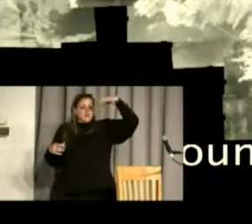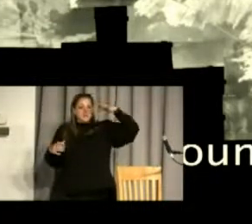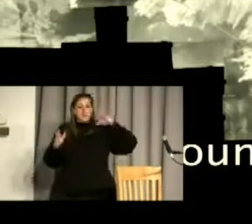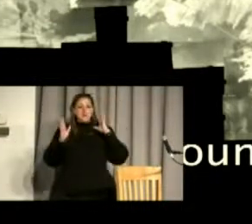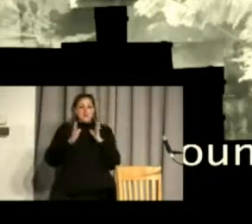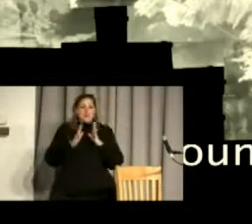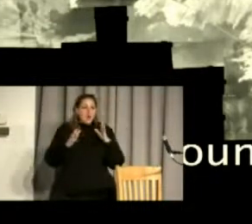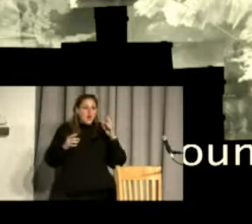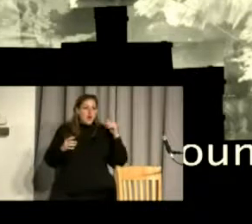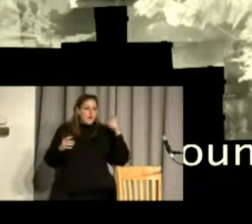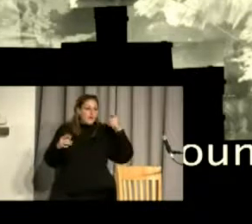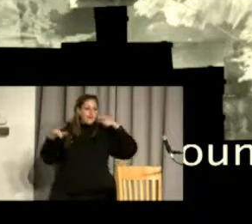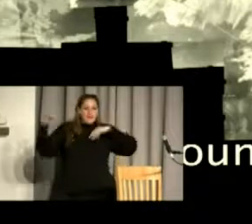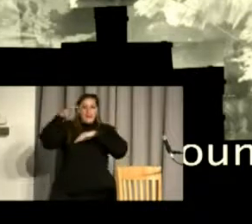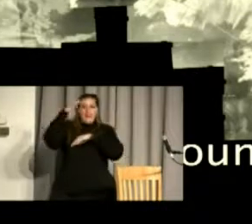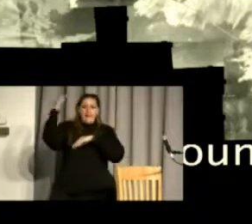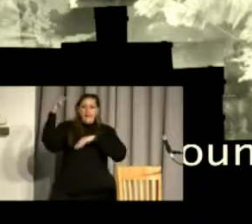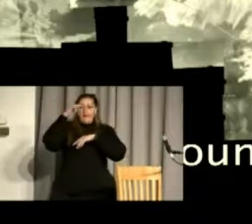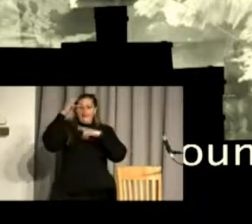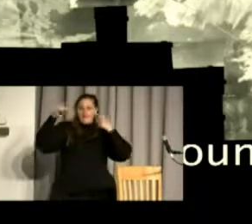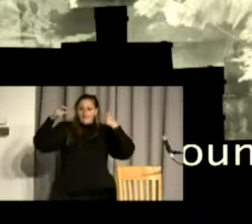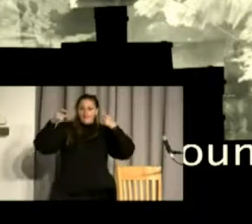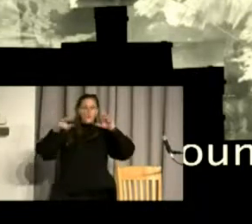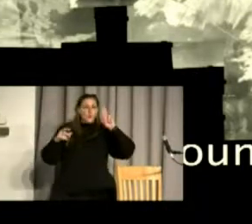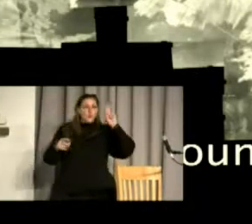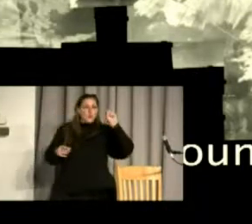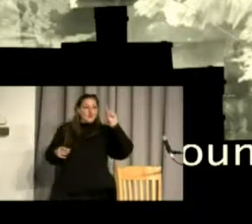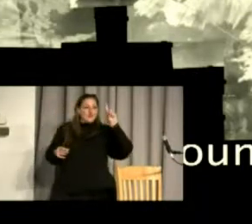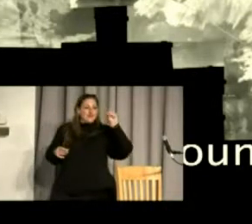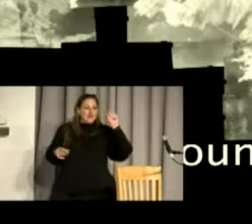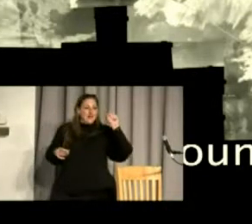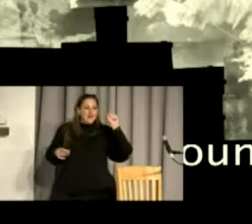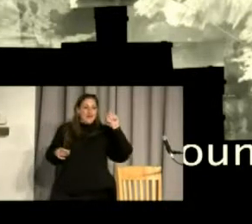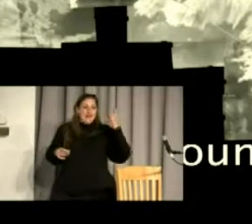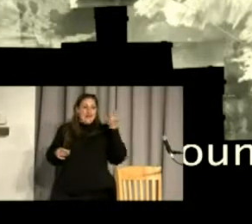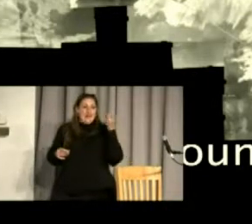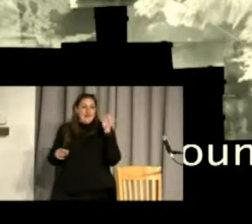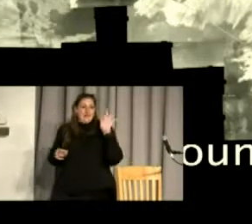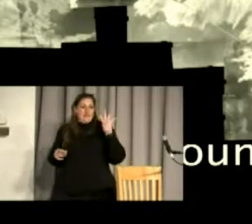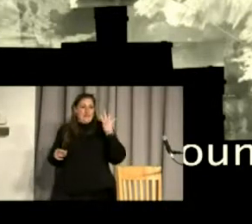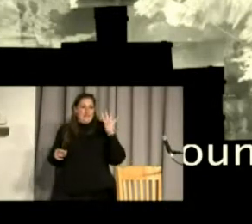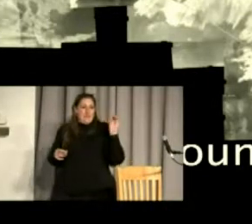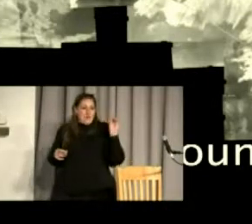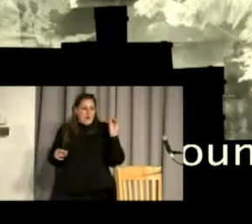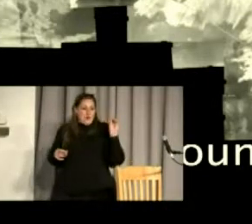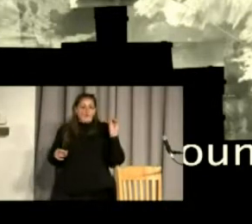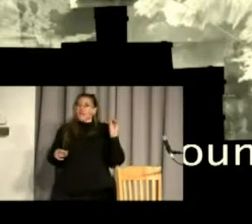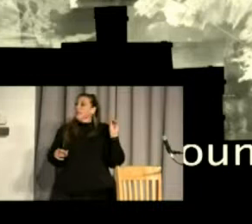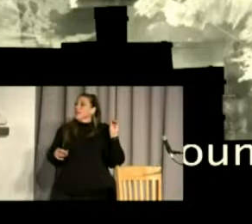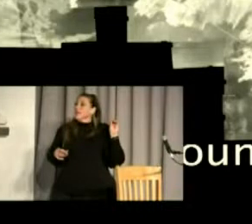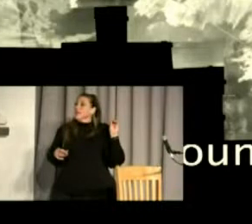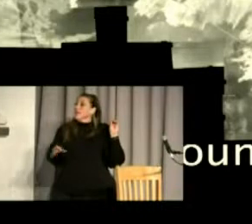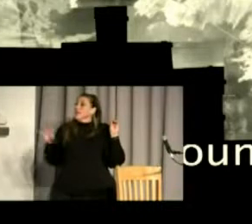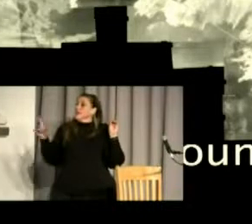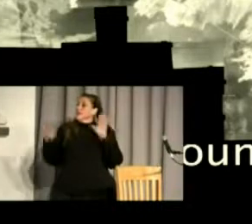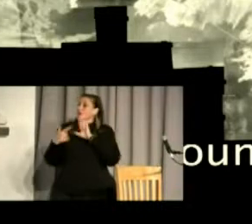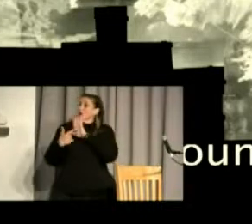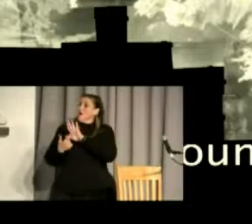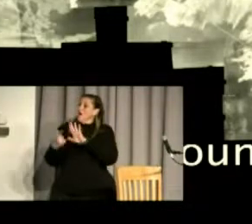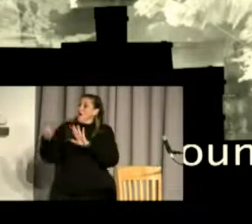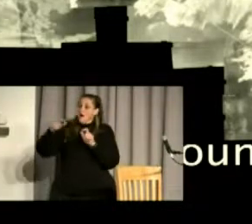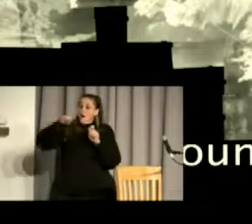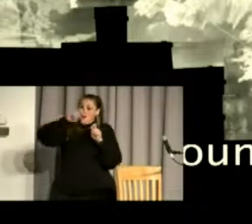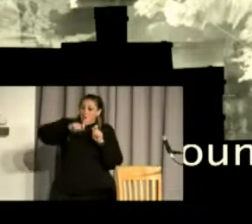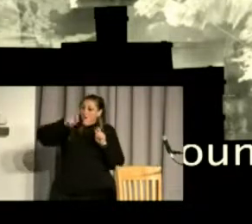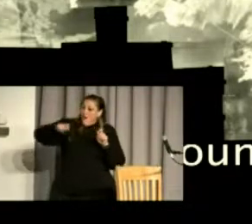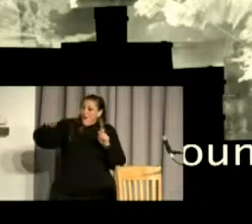plane piloted by USDA in 1940. We geo-referenced, that is, we pinned